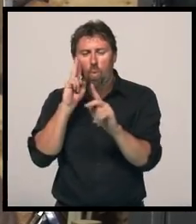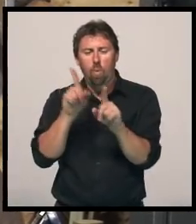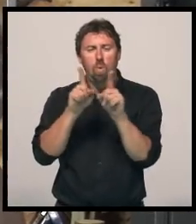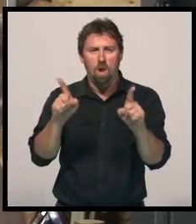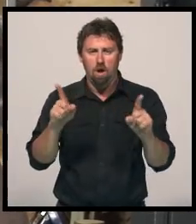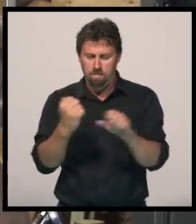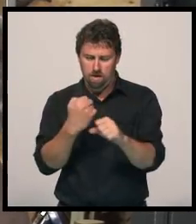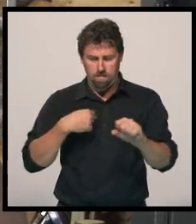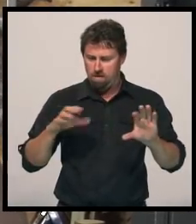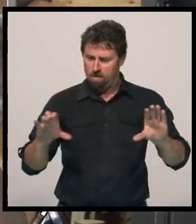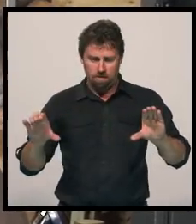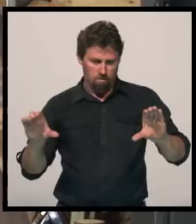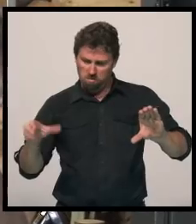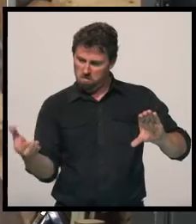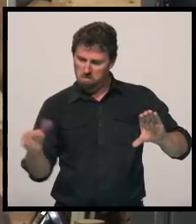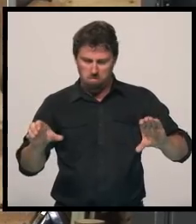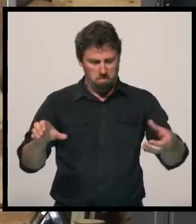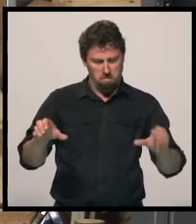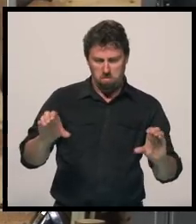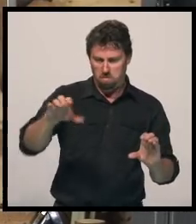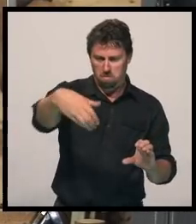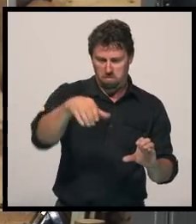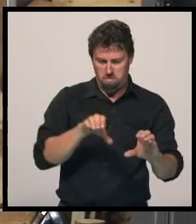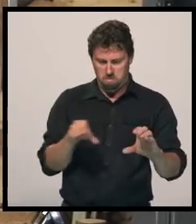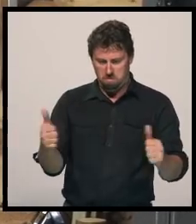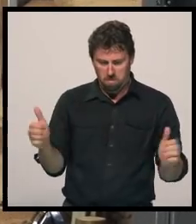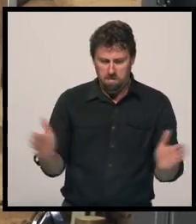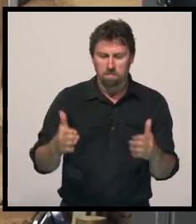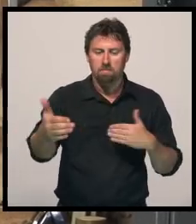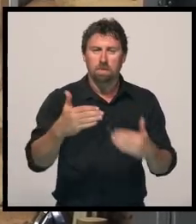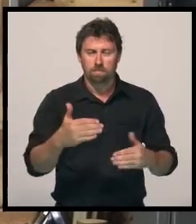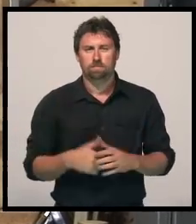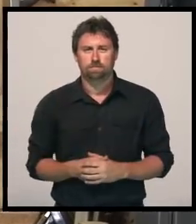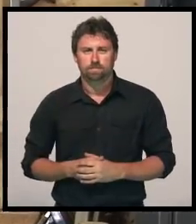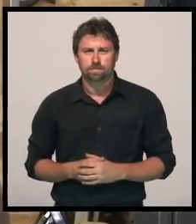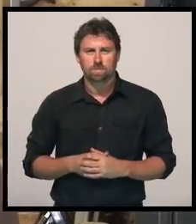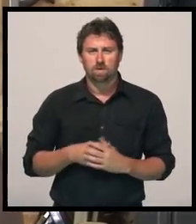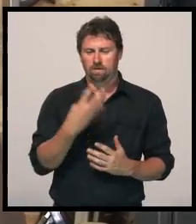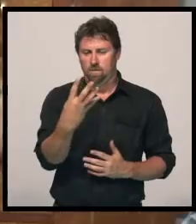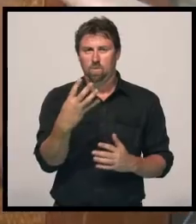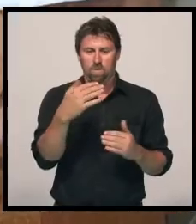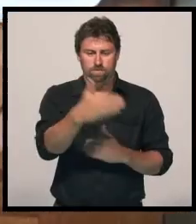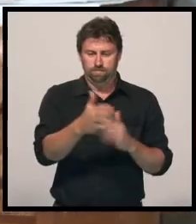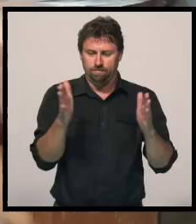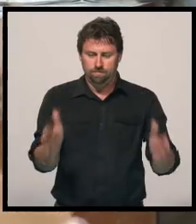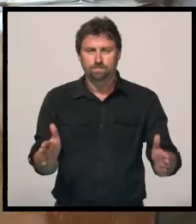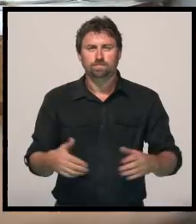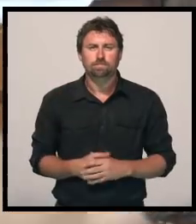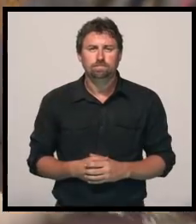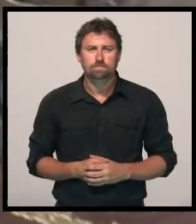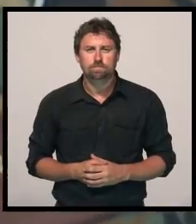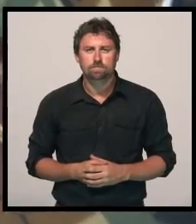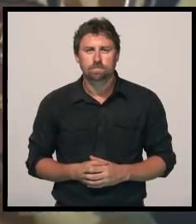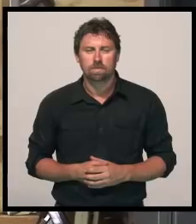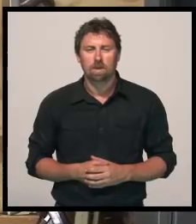So that's how that back or front is going to go. So what you do, that with all your sides. And you'll end up